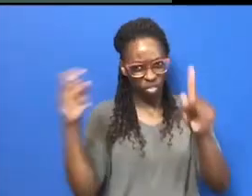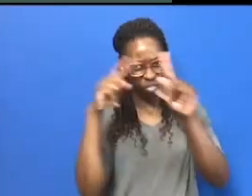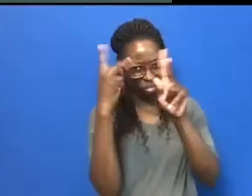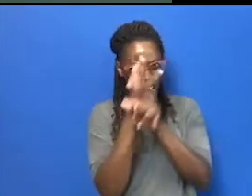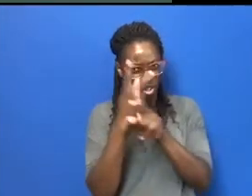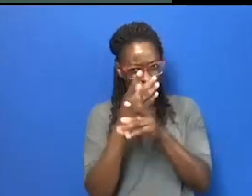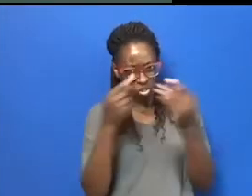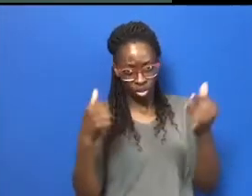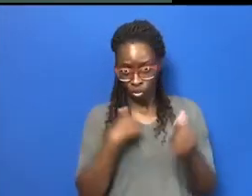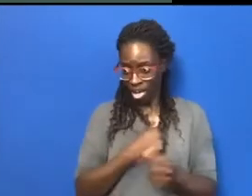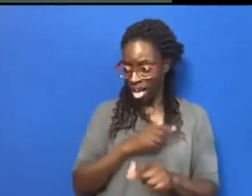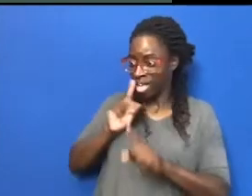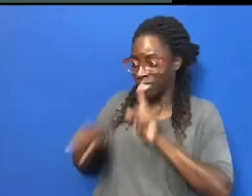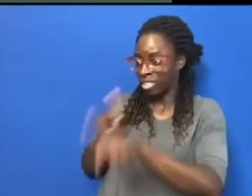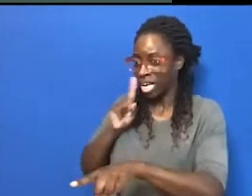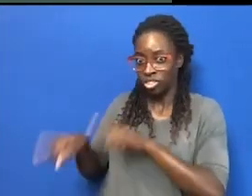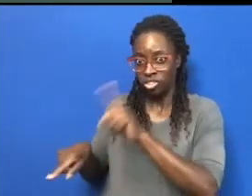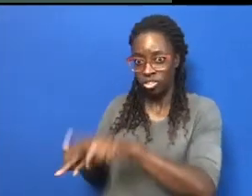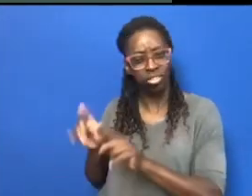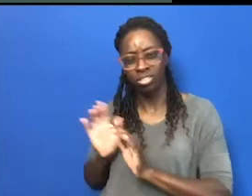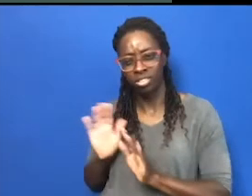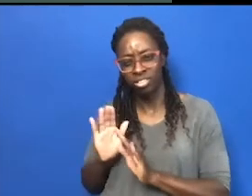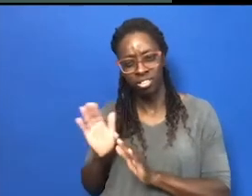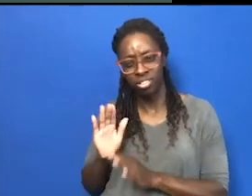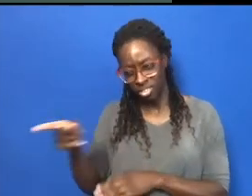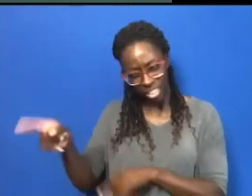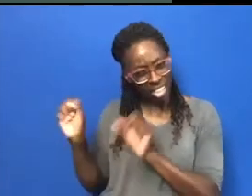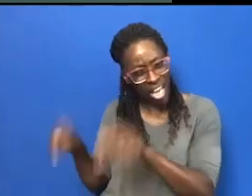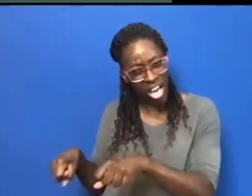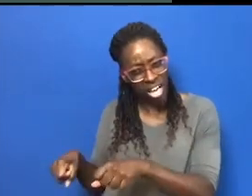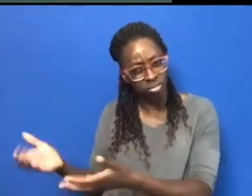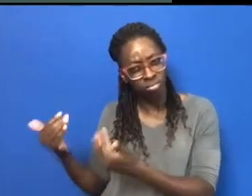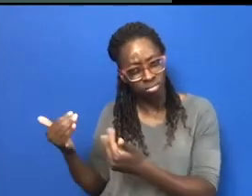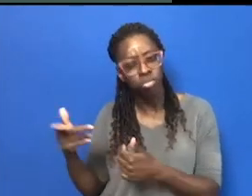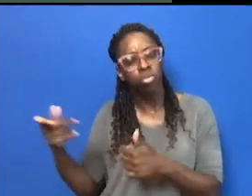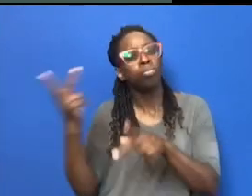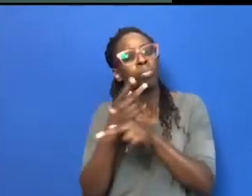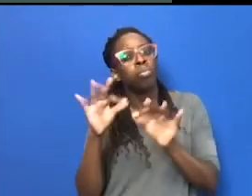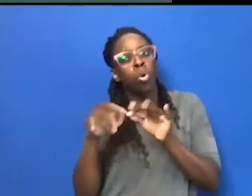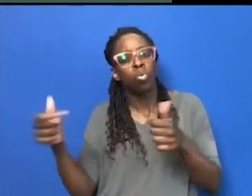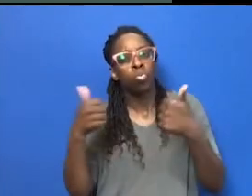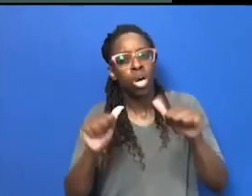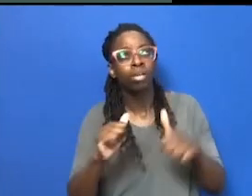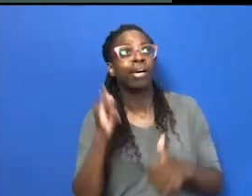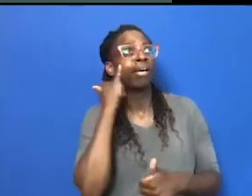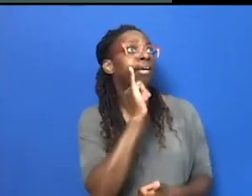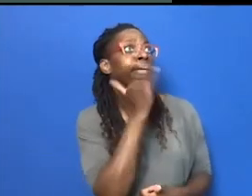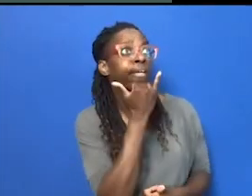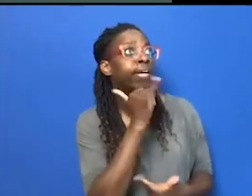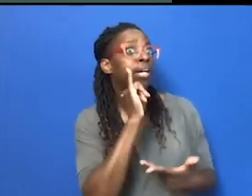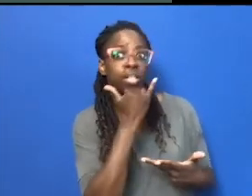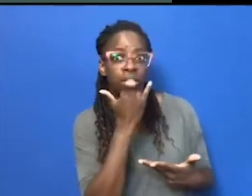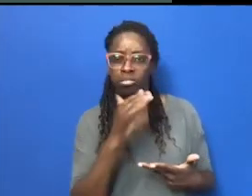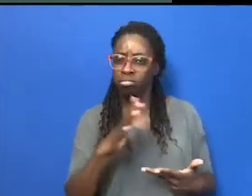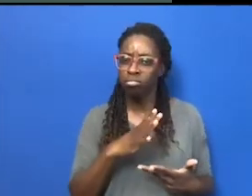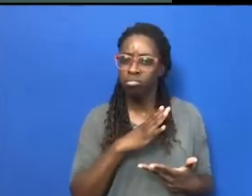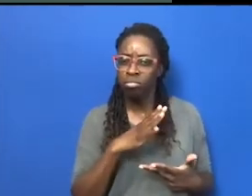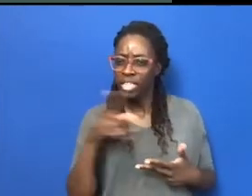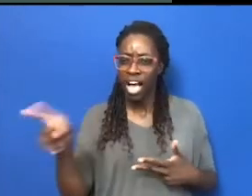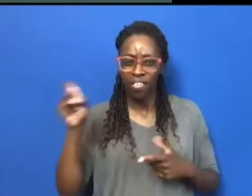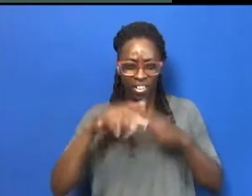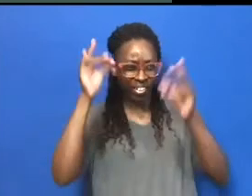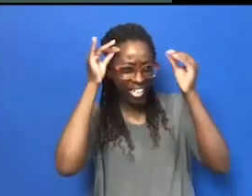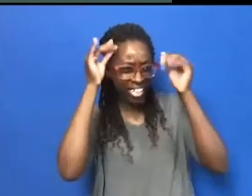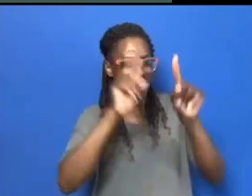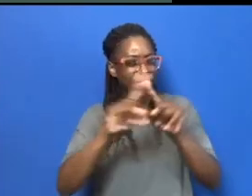just the adult. So we want to encourage them to try more trials, to try it in a different way, to have a different kind of thinking about things. So if